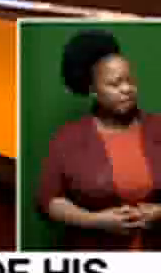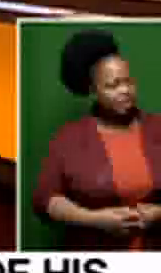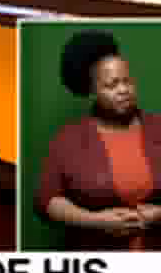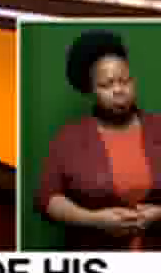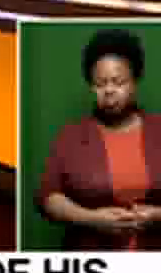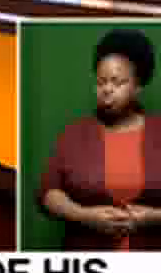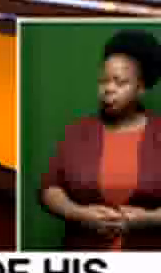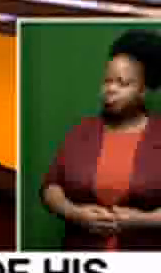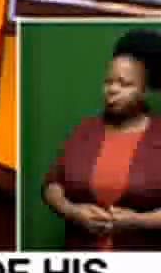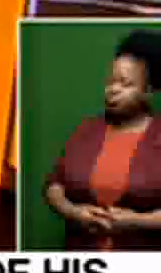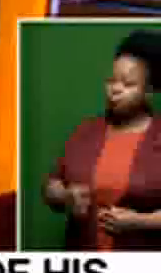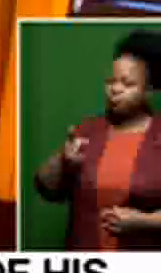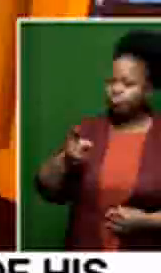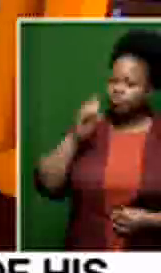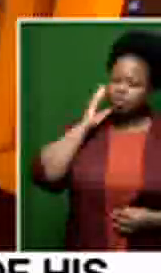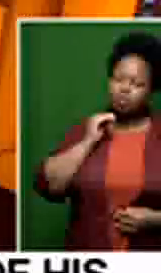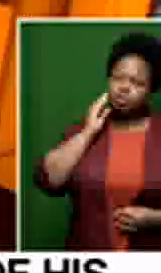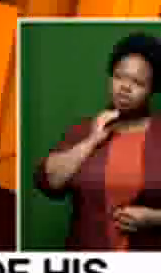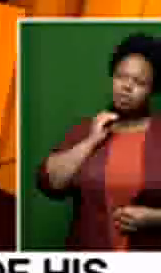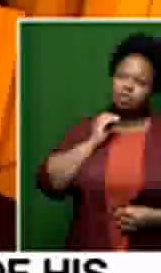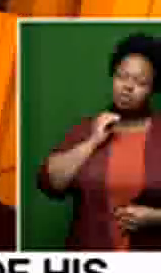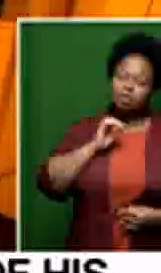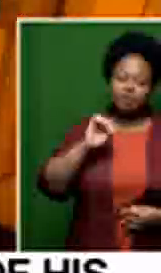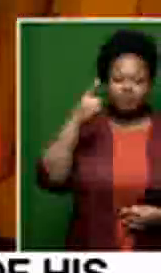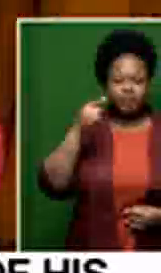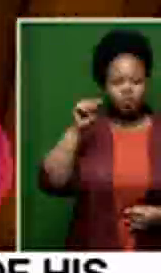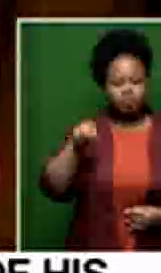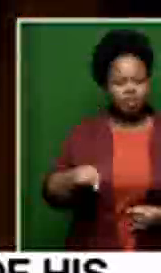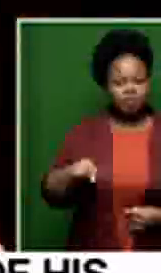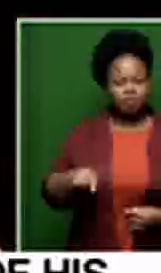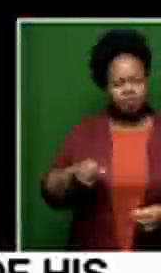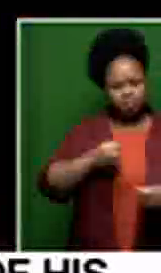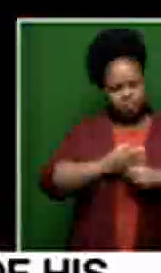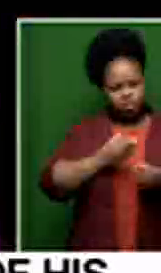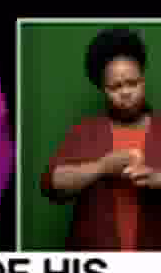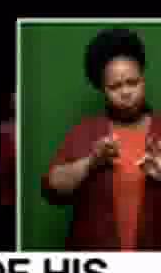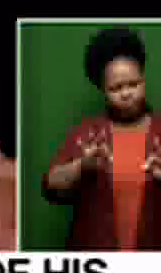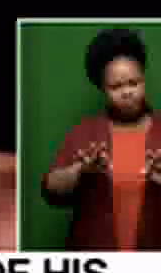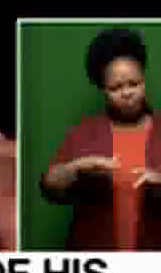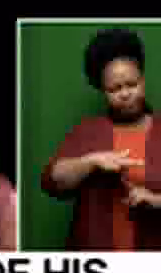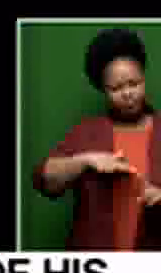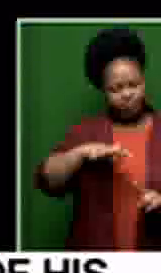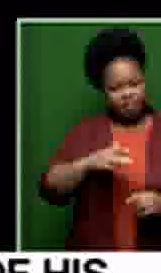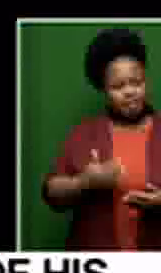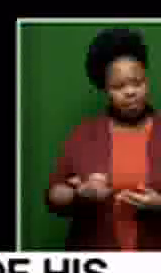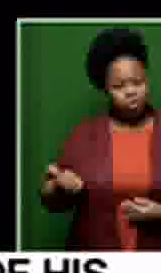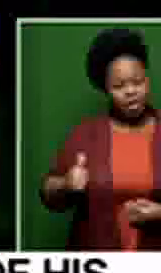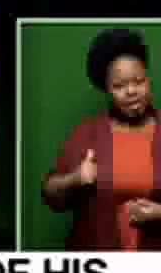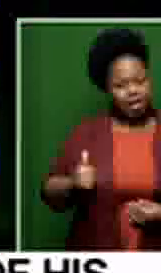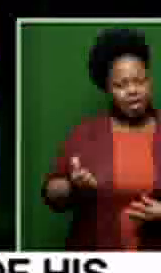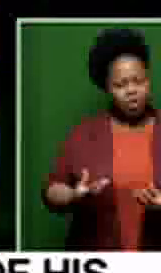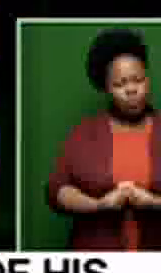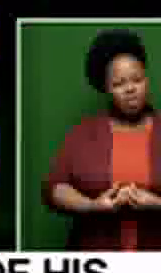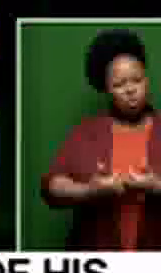You're gonna experience, first of all, you have to set the tone right, Sure. For those lucky enough to be with their